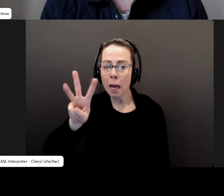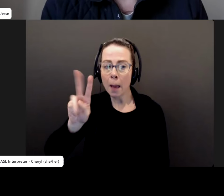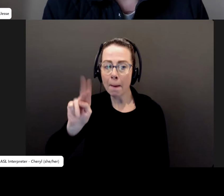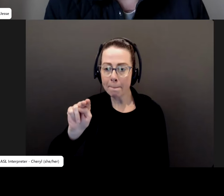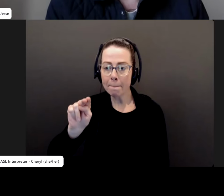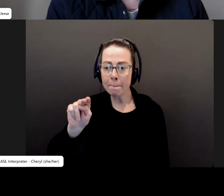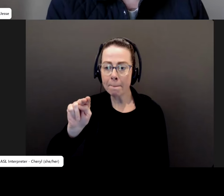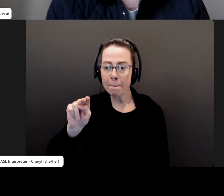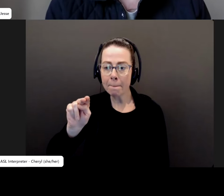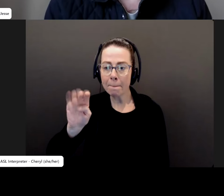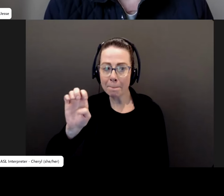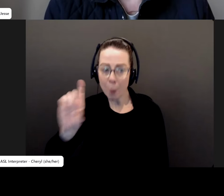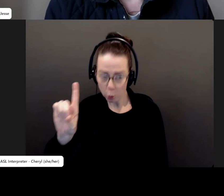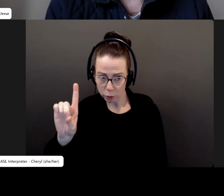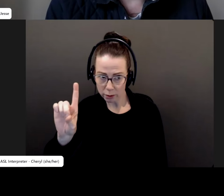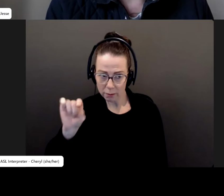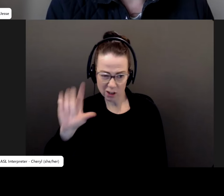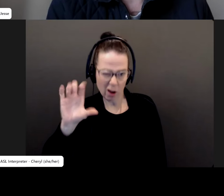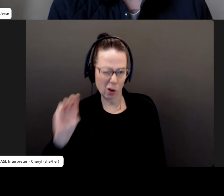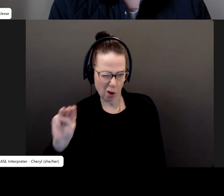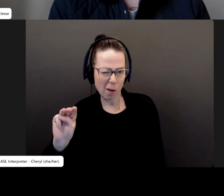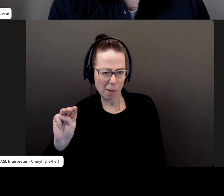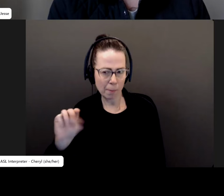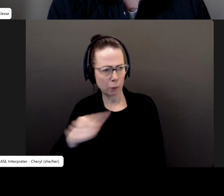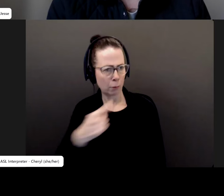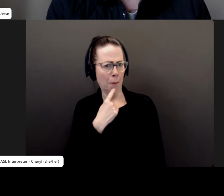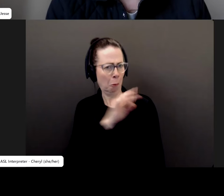public repository that records